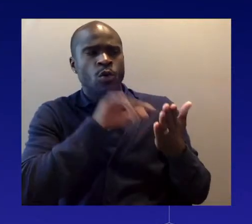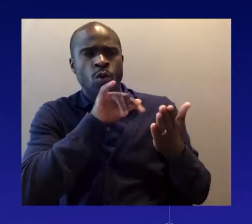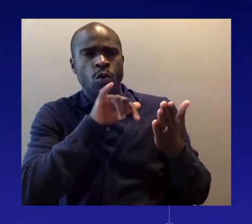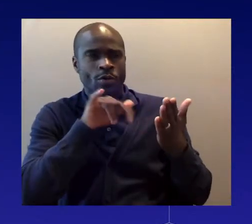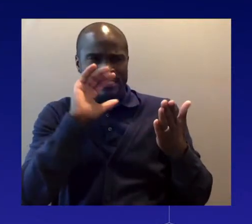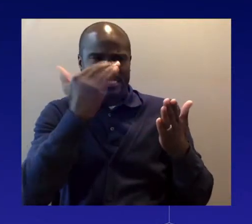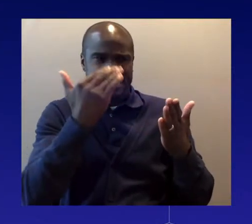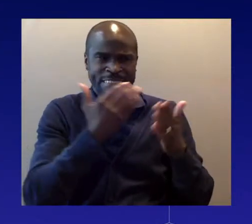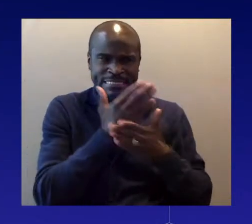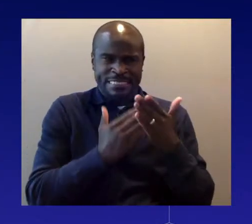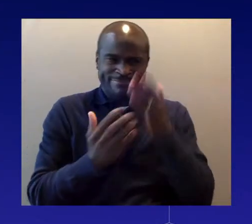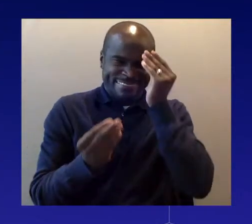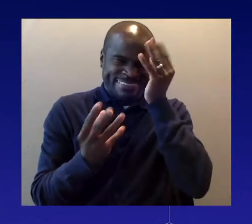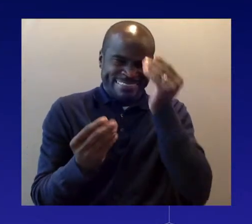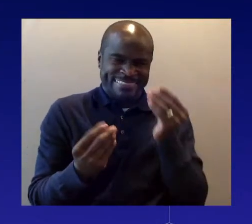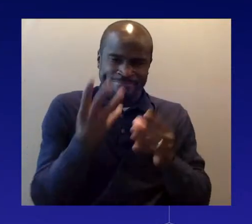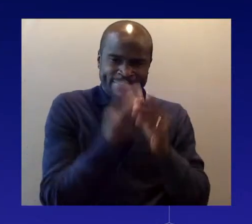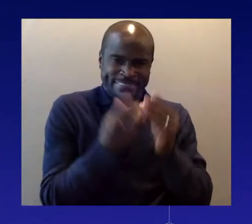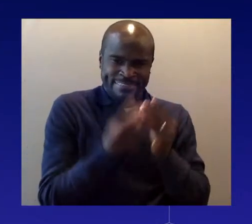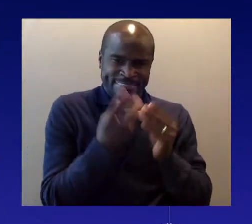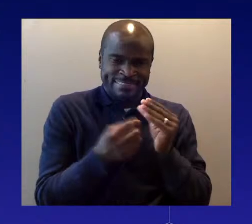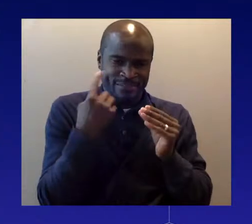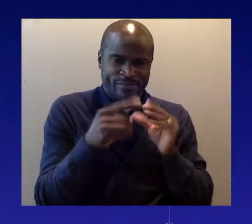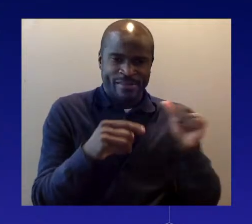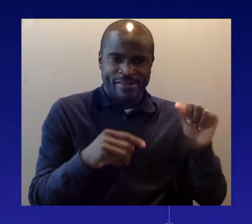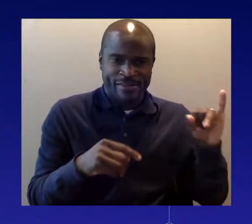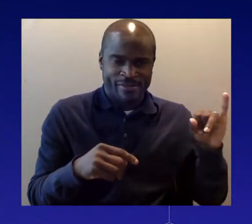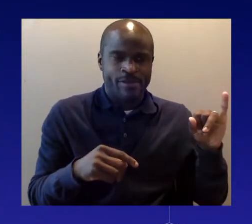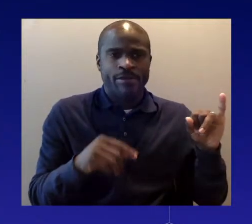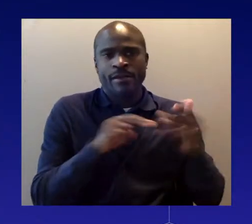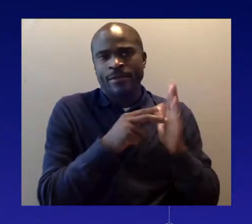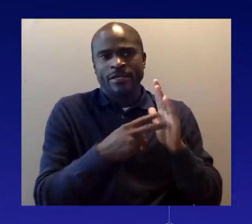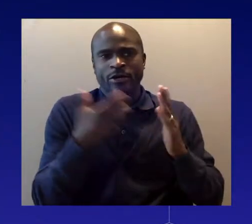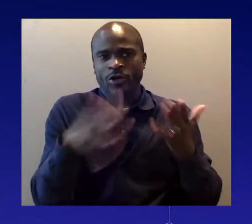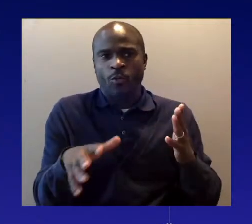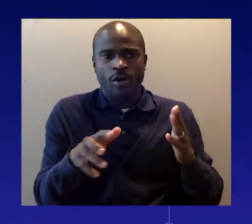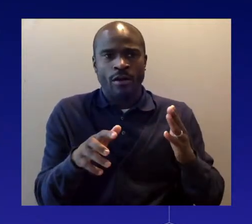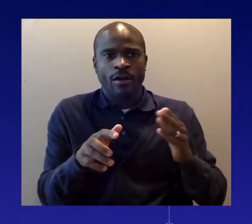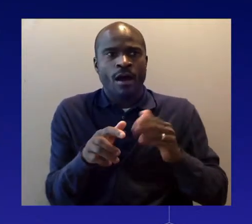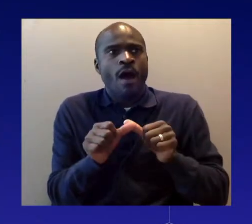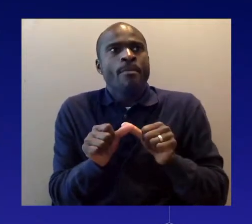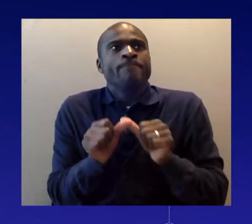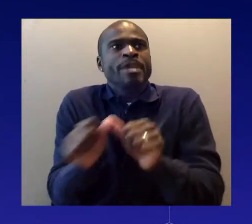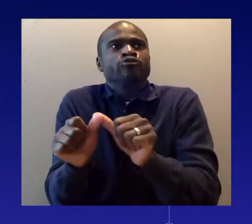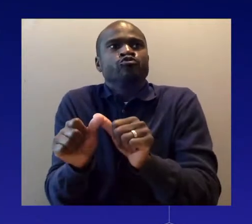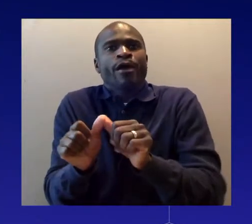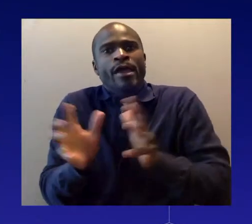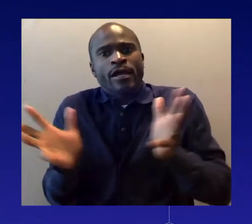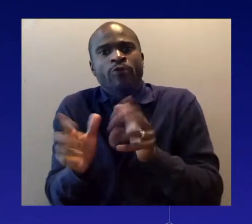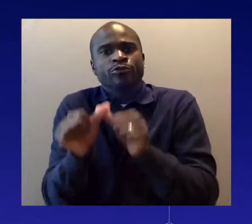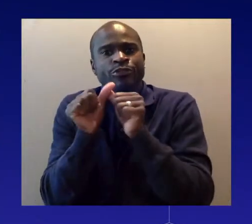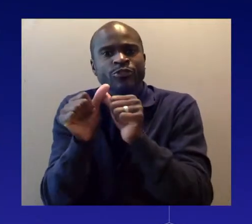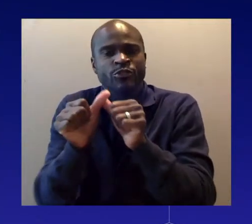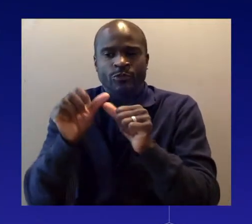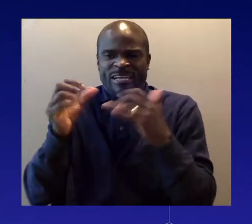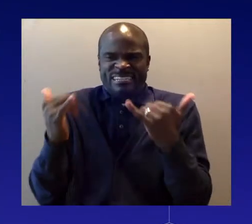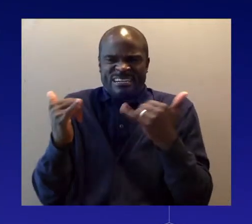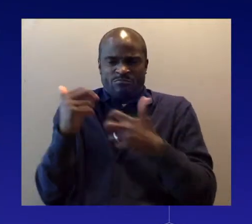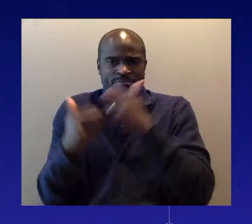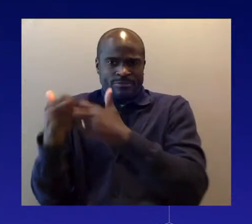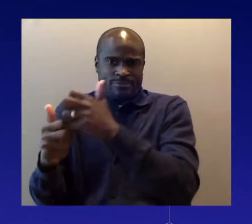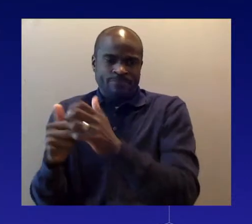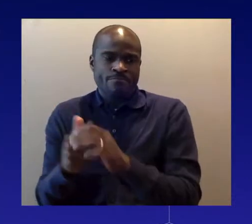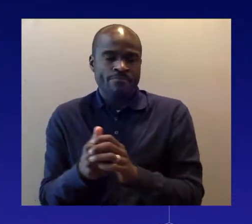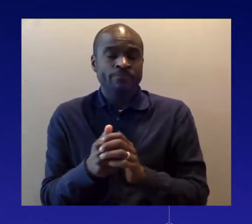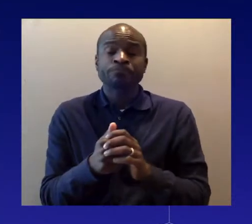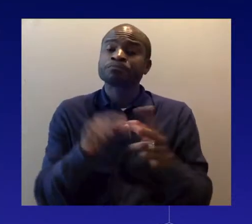widening disparities with AI. And last thing I'll say is, there are examples already in the literature that have been published which actually